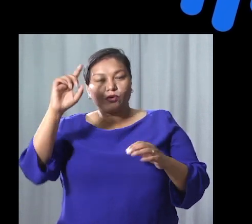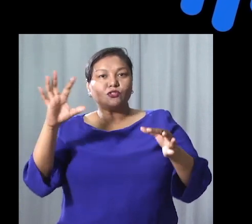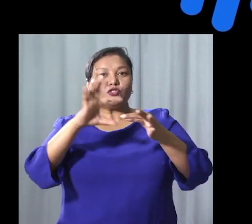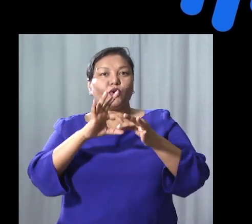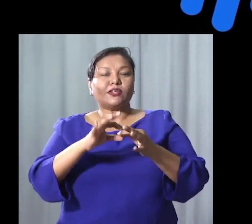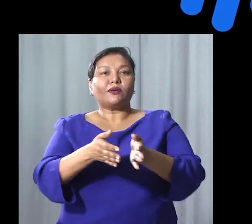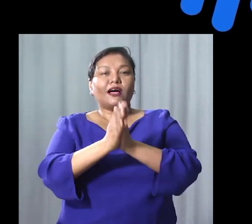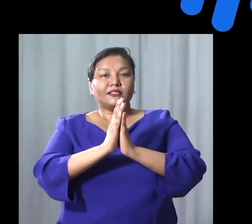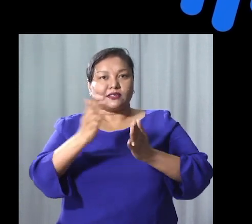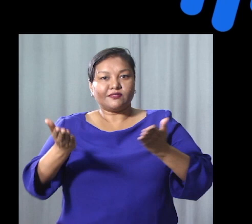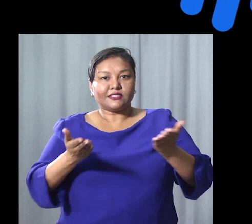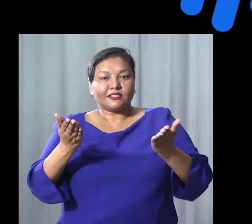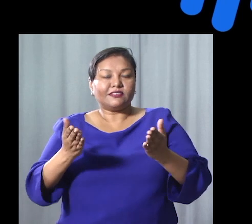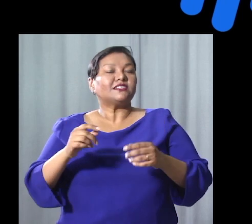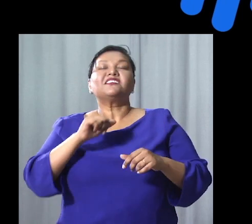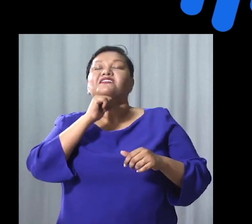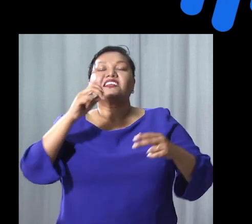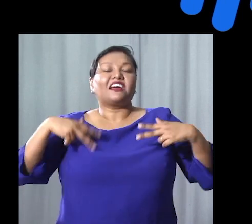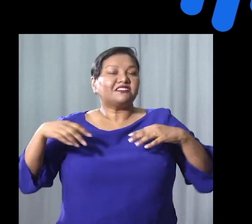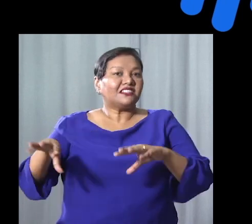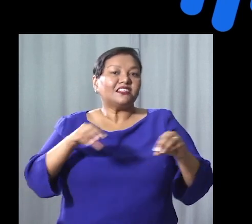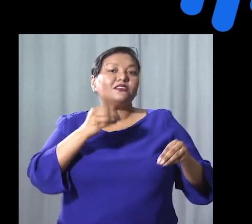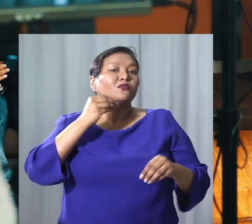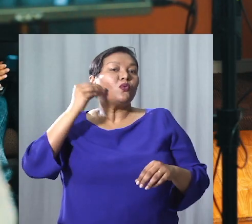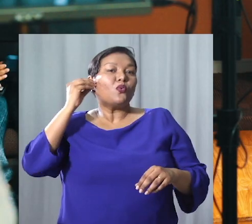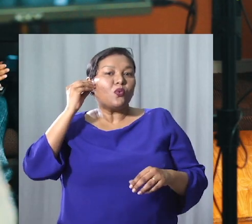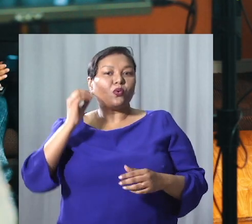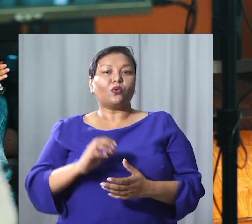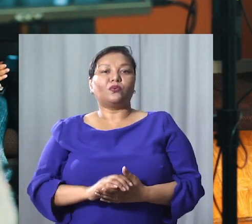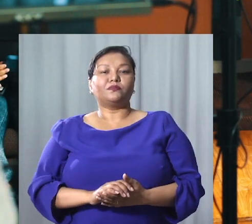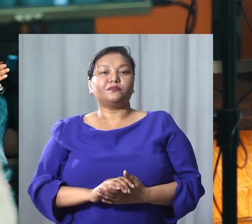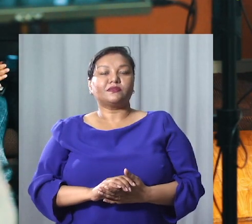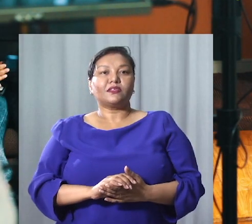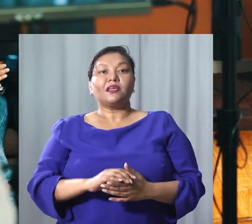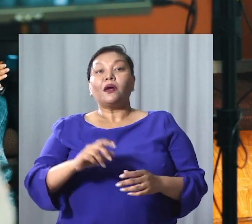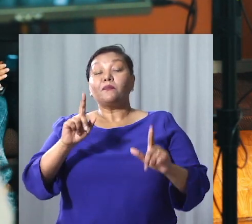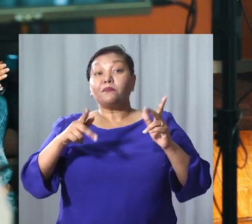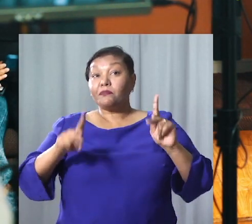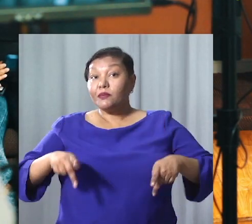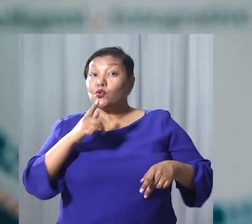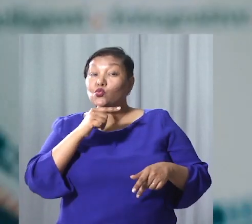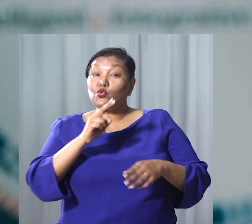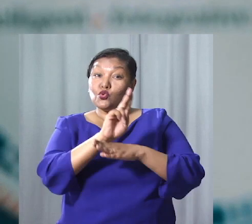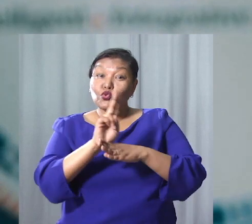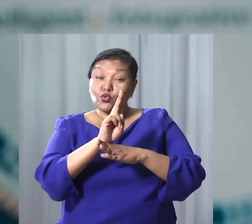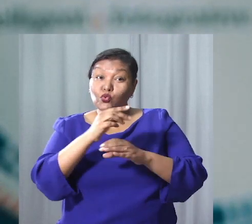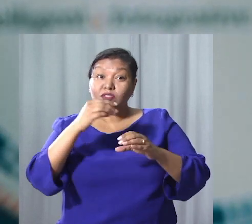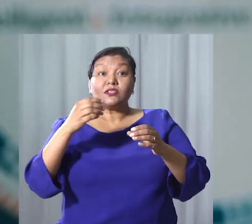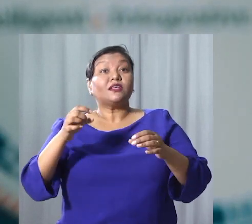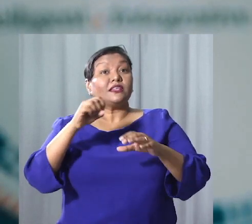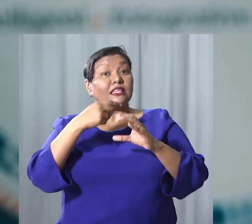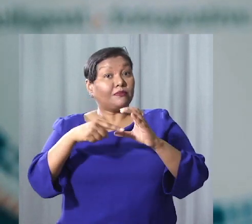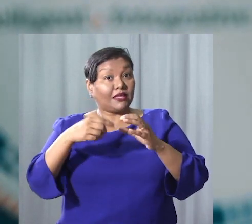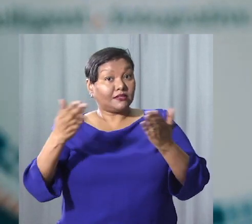scp.application@gov.tt, without leaving the comfort of their homes. The feedback we have received indicate that